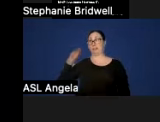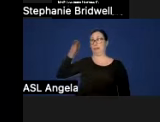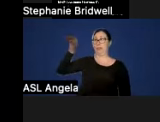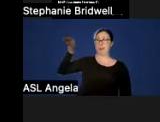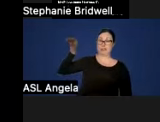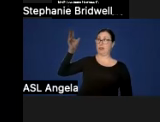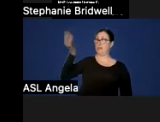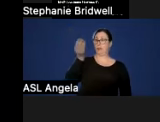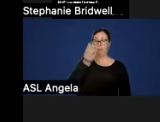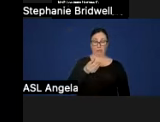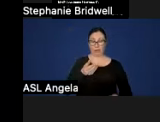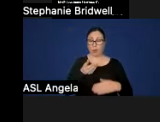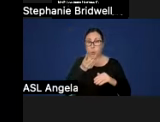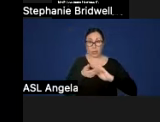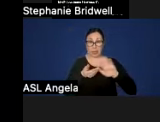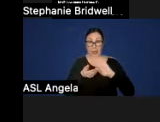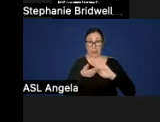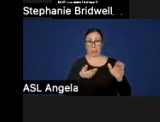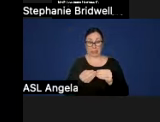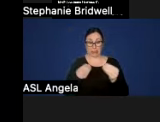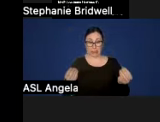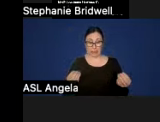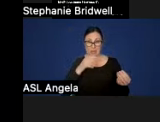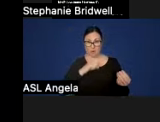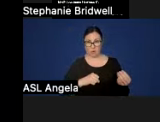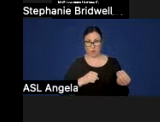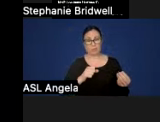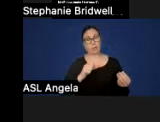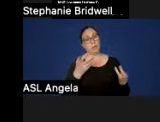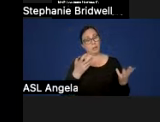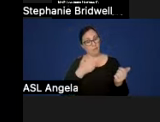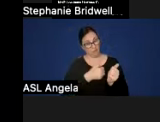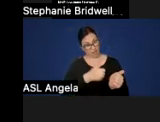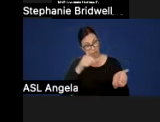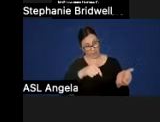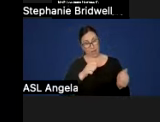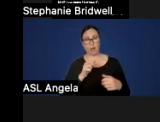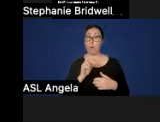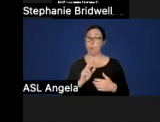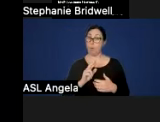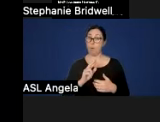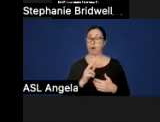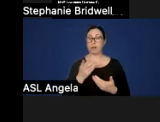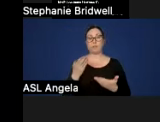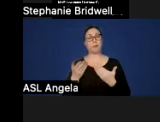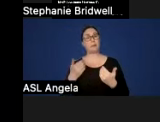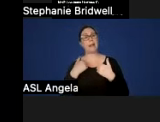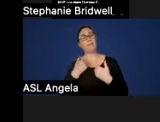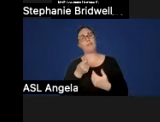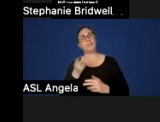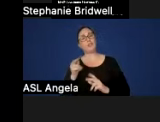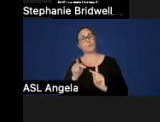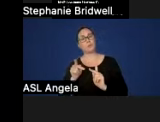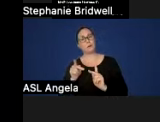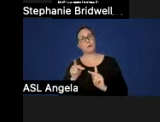Or you may have a situation where you've got a couple champions who are concerned about this, but maybe haven't